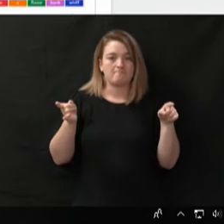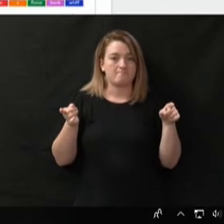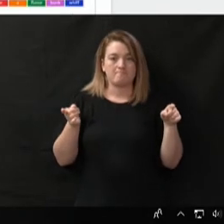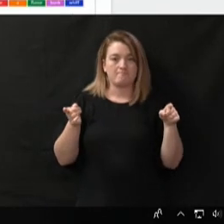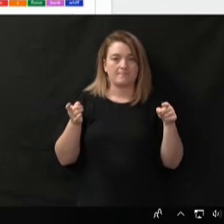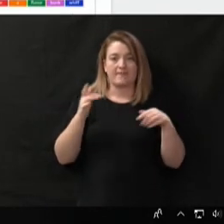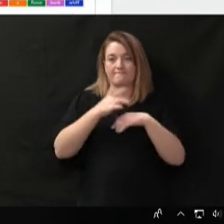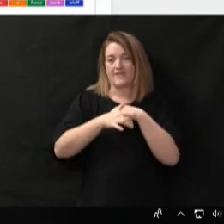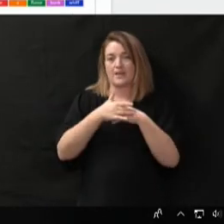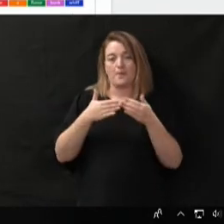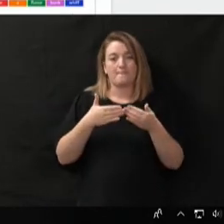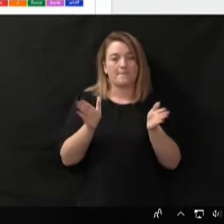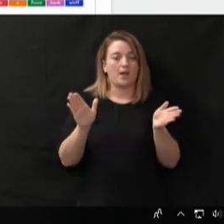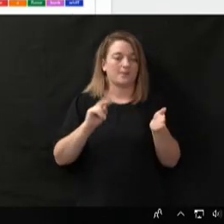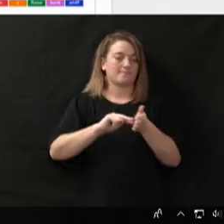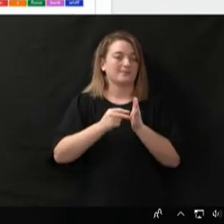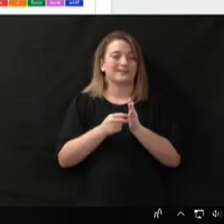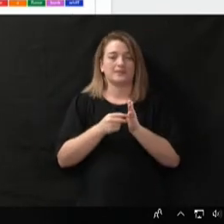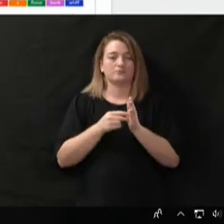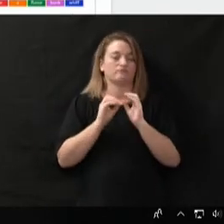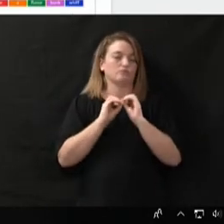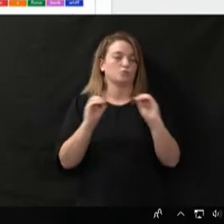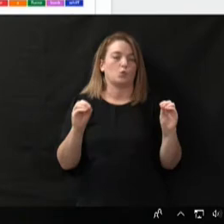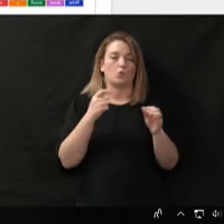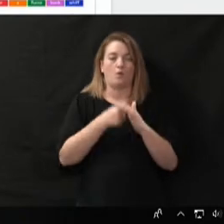Because I make mine so,